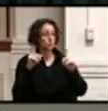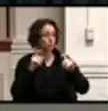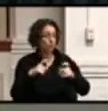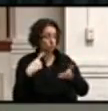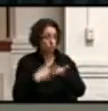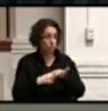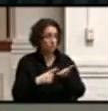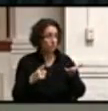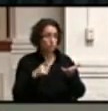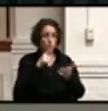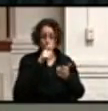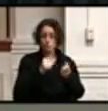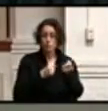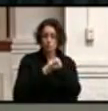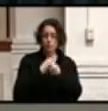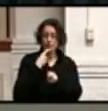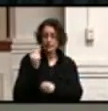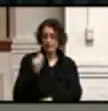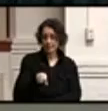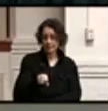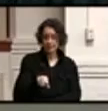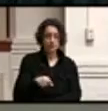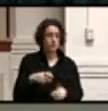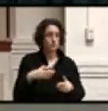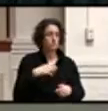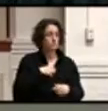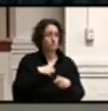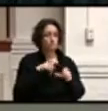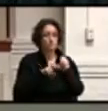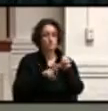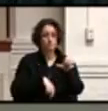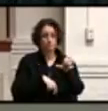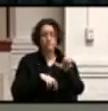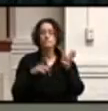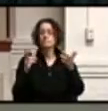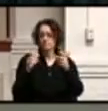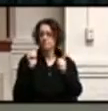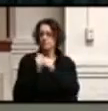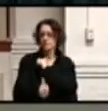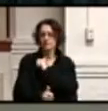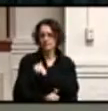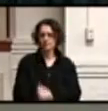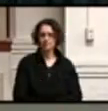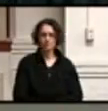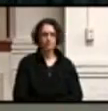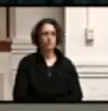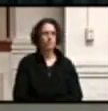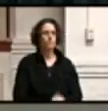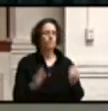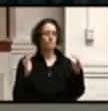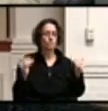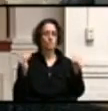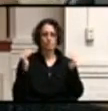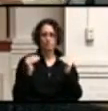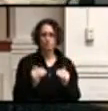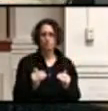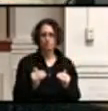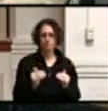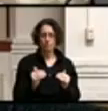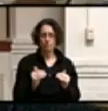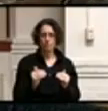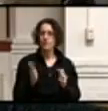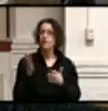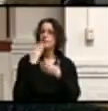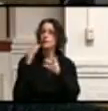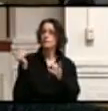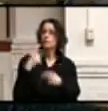Hearing none, all those in favor, please say aye. Aye. Aye. Anybody opposed or abstaining? That carries 5-0. Next matter on the agenda. Thanks, Russ, for